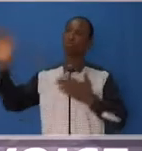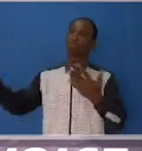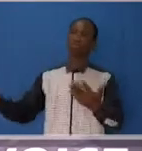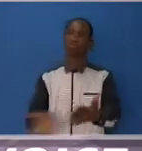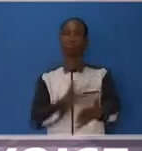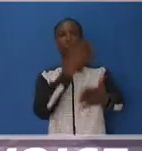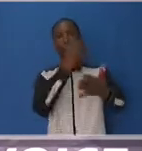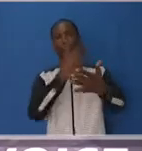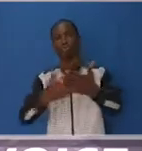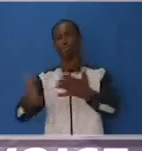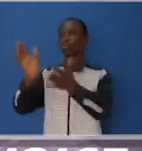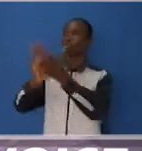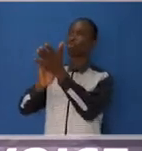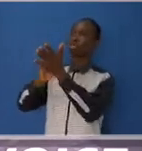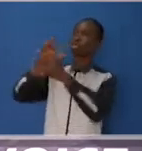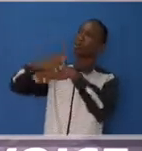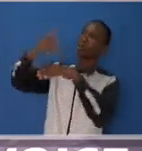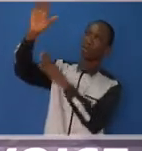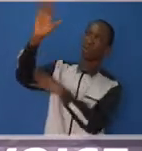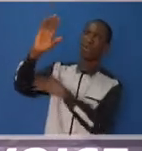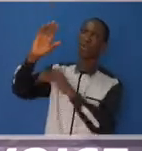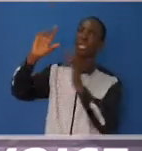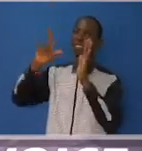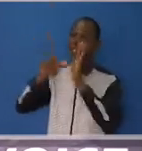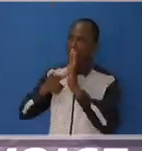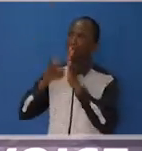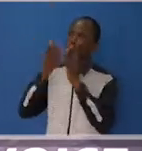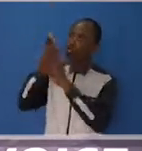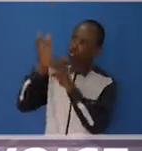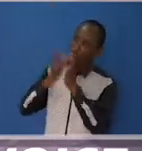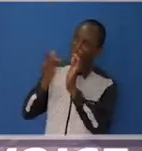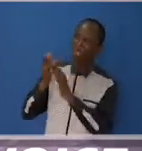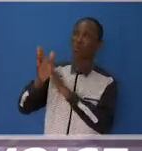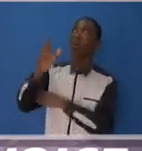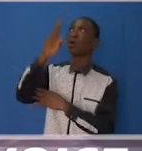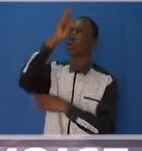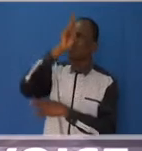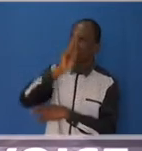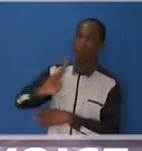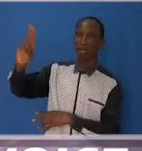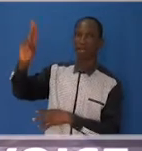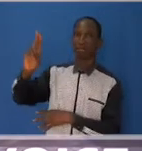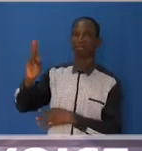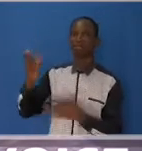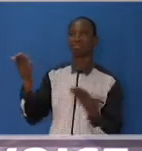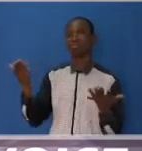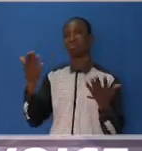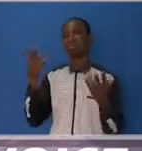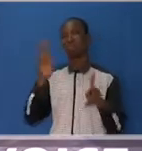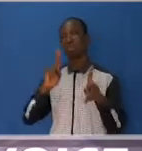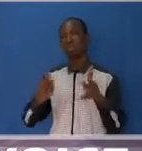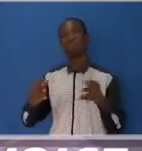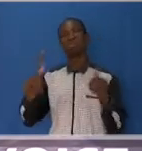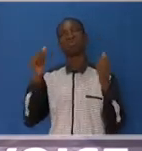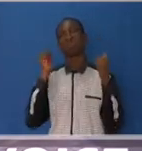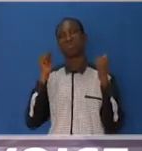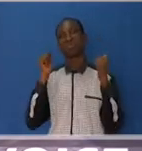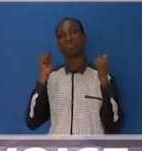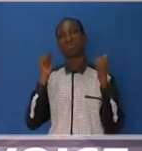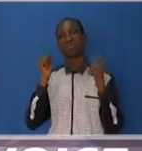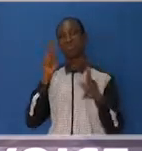bon abodin no o si ye nam Yesu Kristo so e na ye saade no enno so enimpa ma si yempe ne sa nemu ye